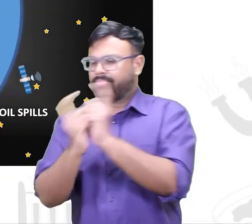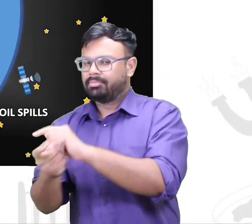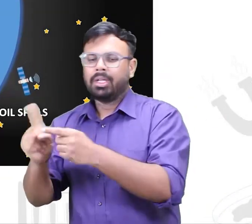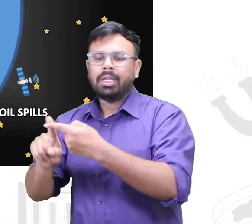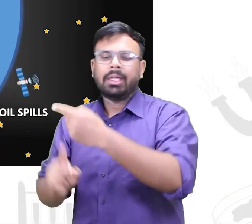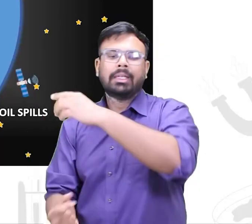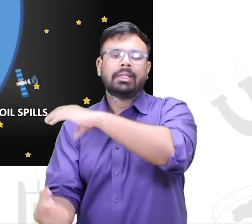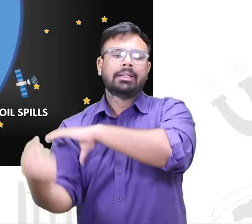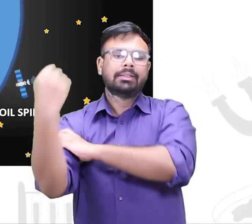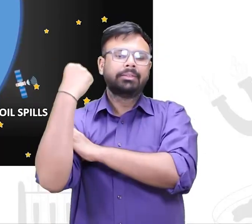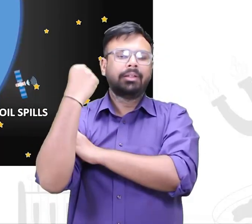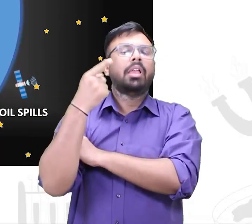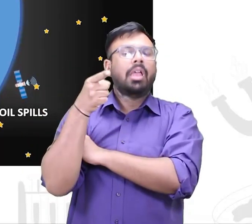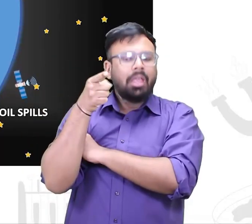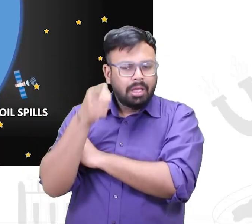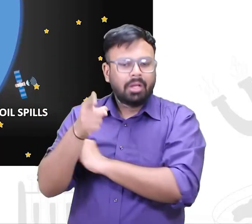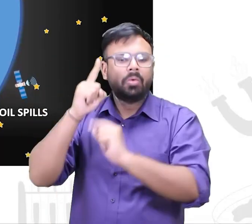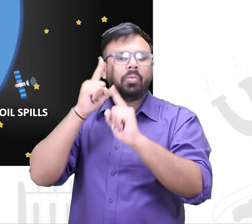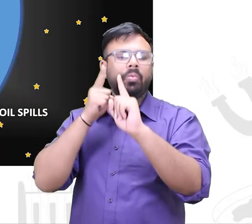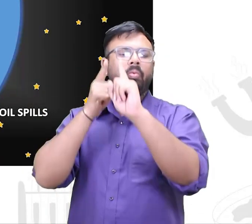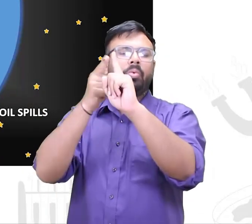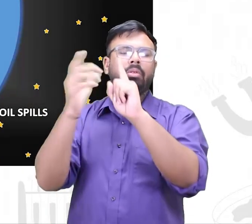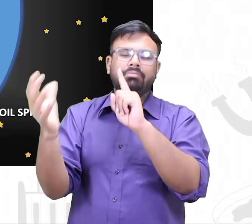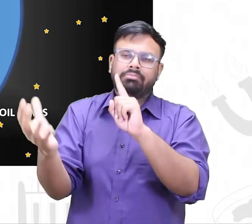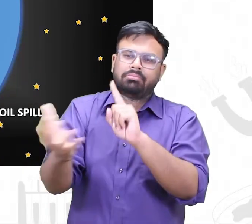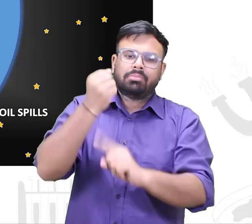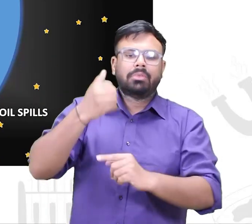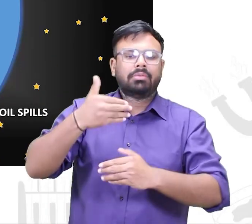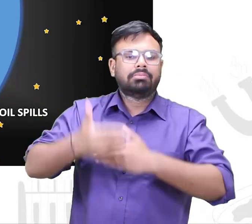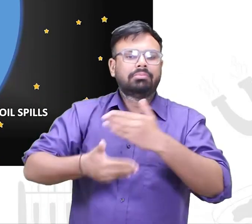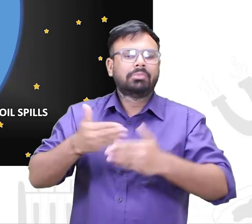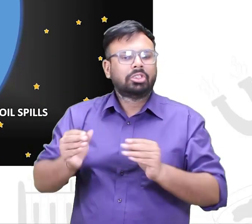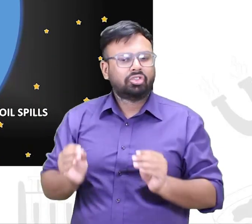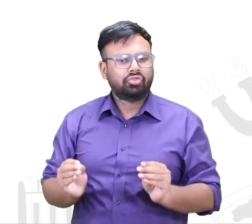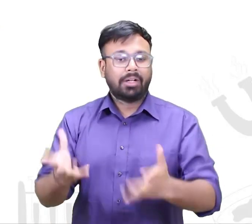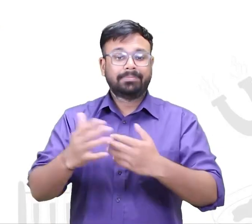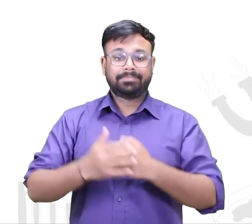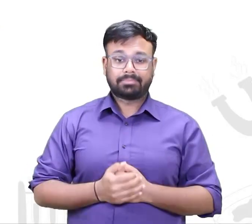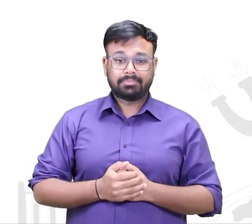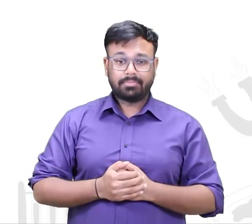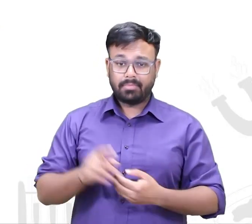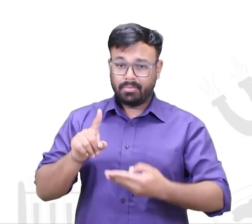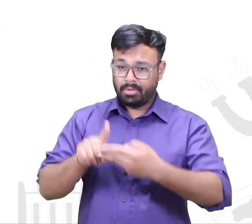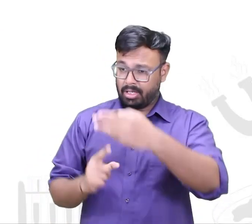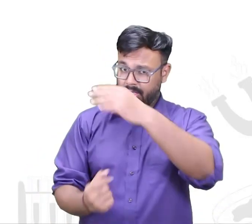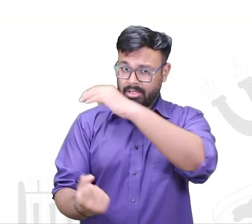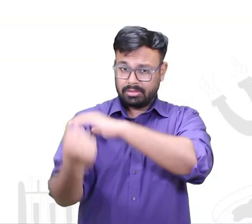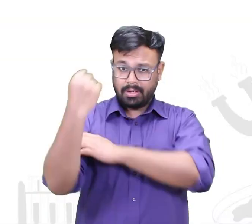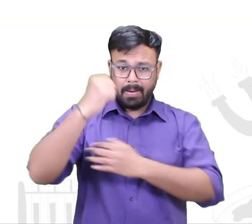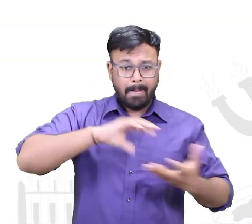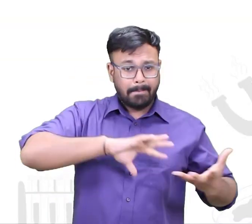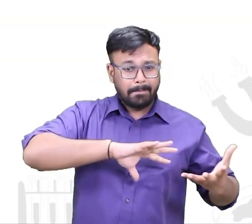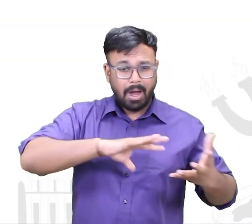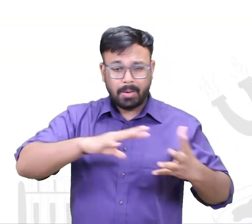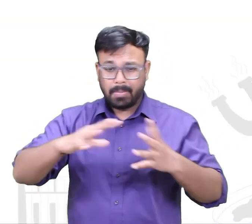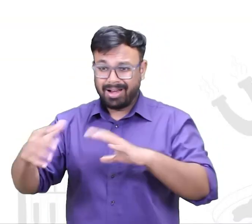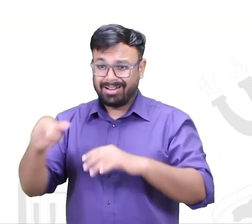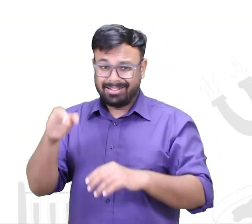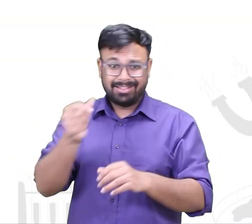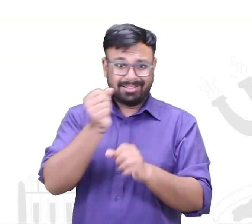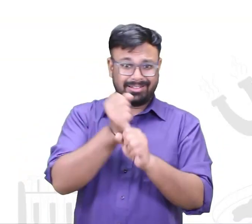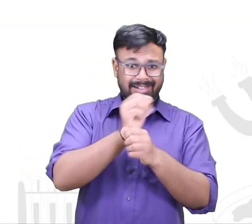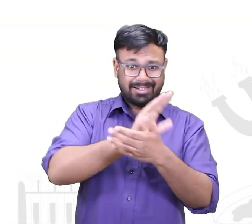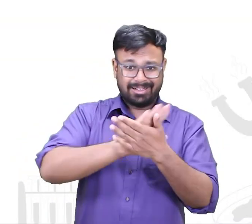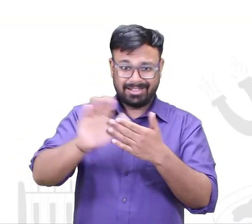renewable energy sources with potential renewable energy sources for power generation. Generating energy that produces